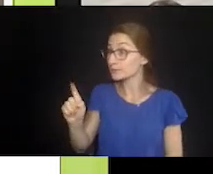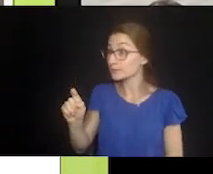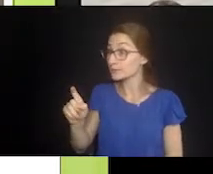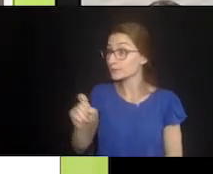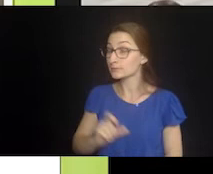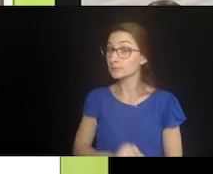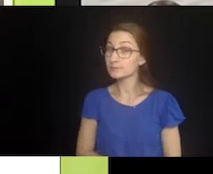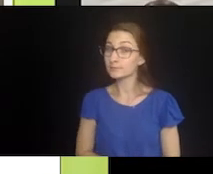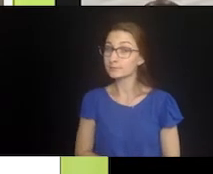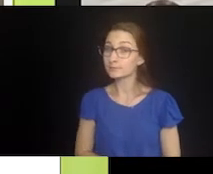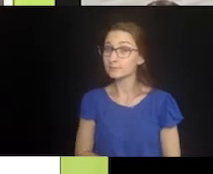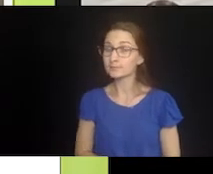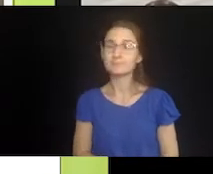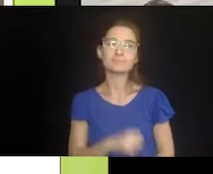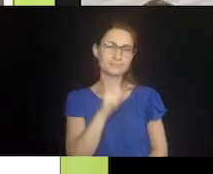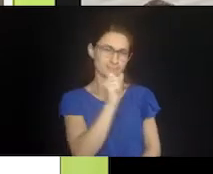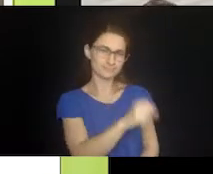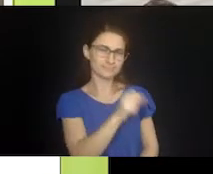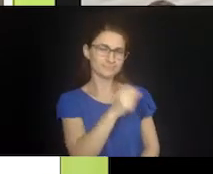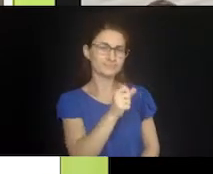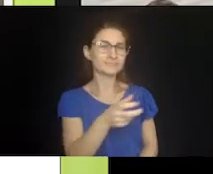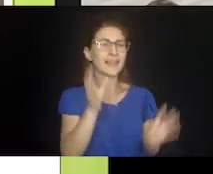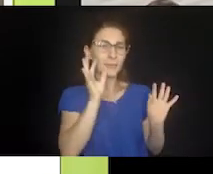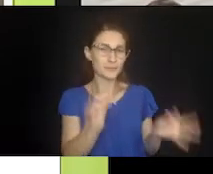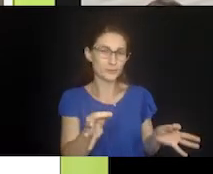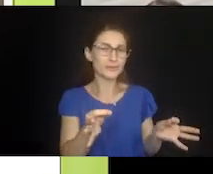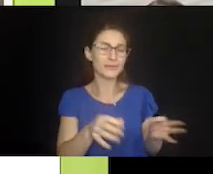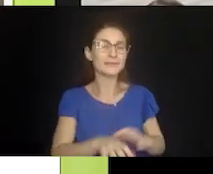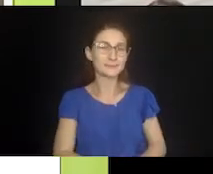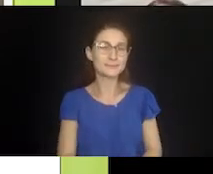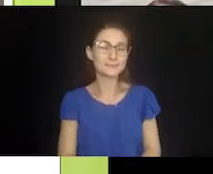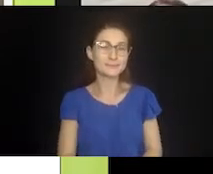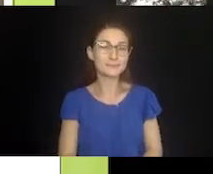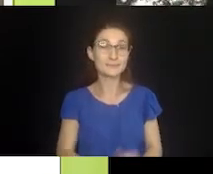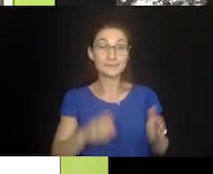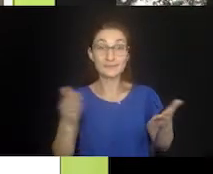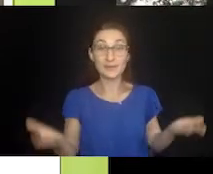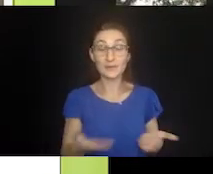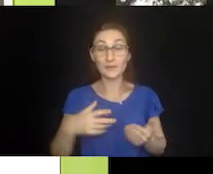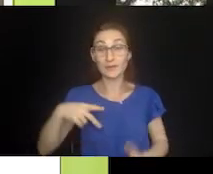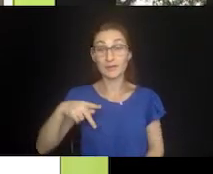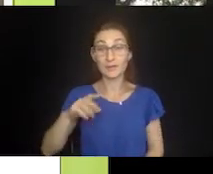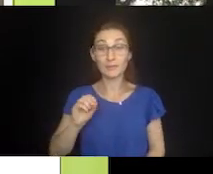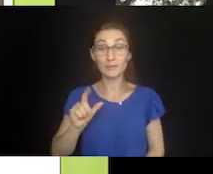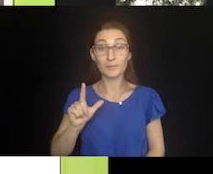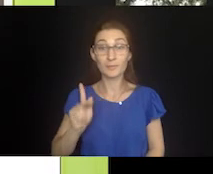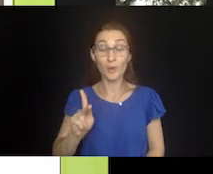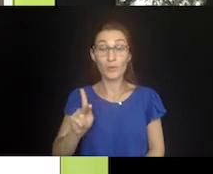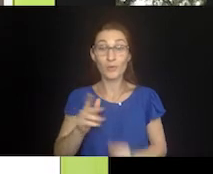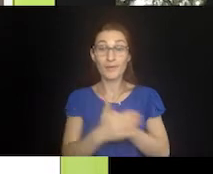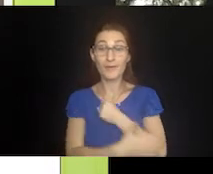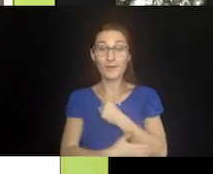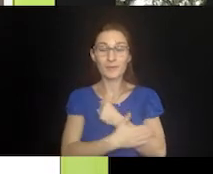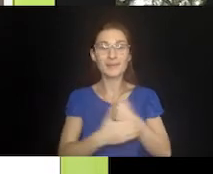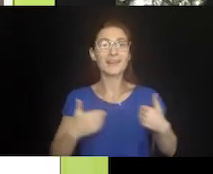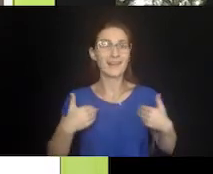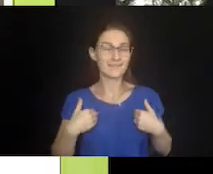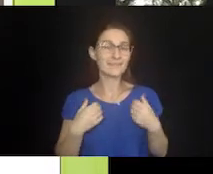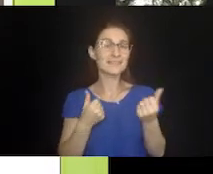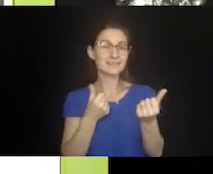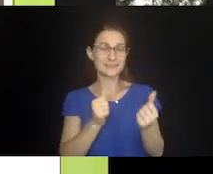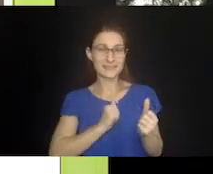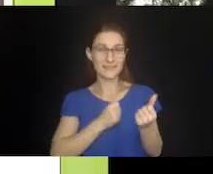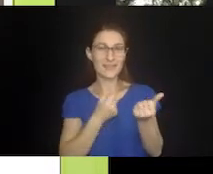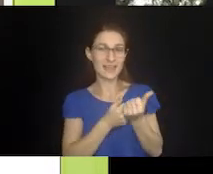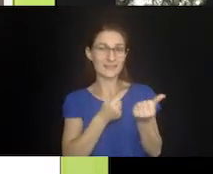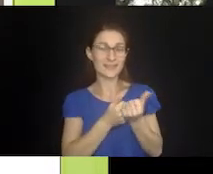in getting that done and accomplished? Yes, absolutely. Here in Polk County, we had